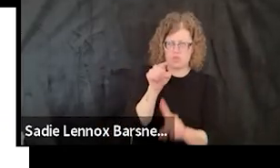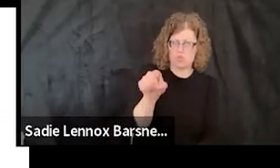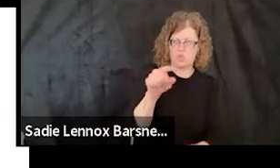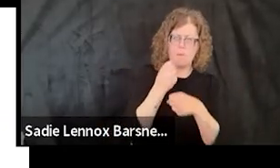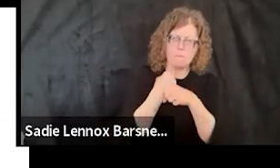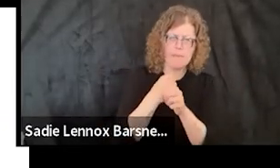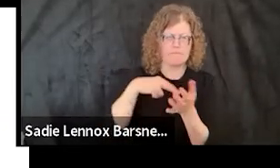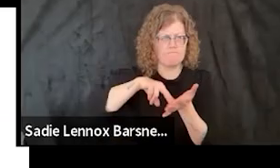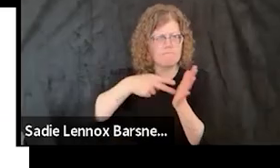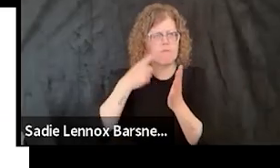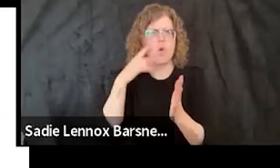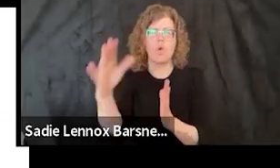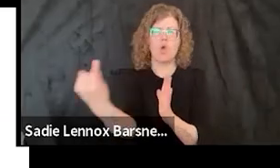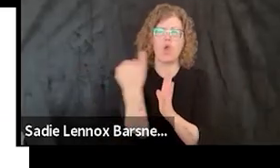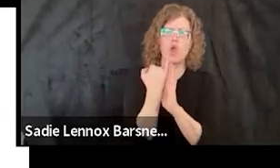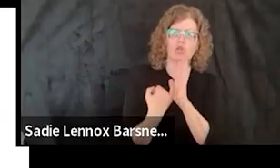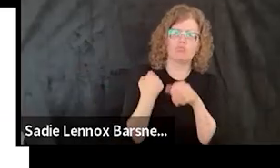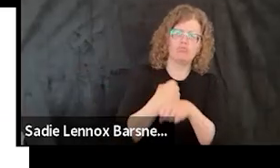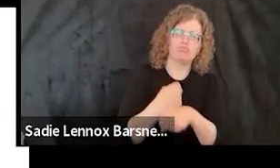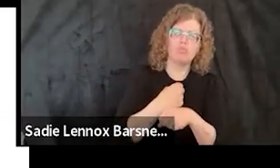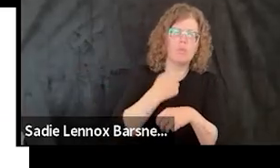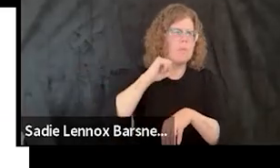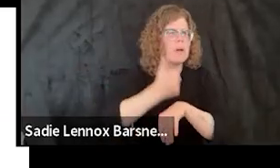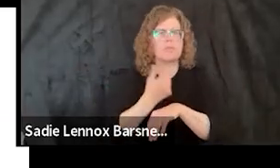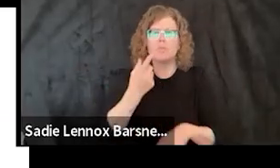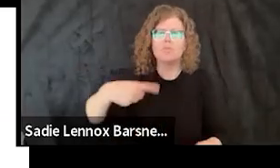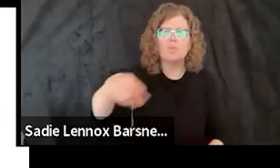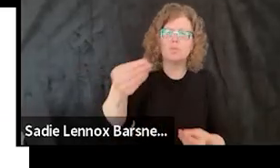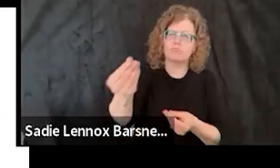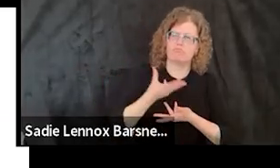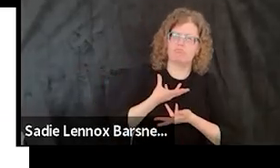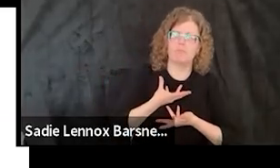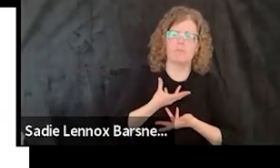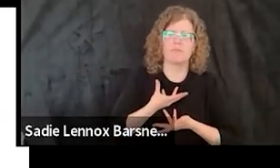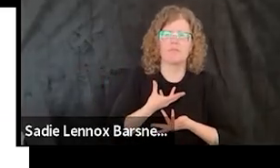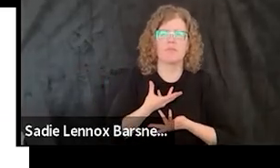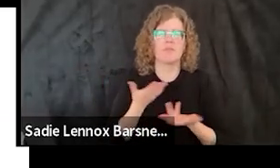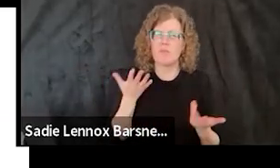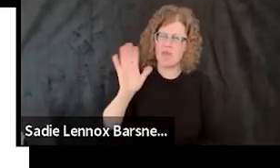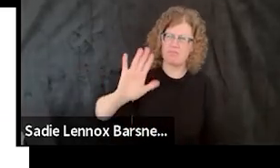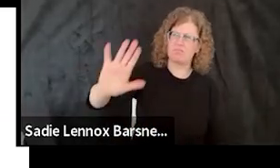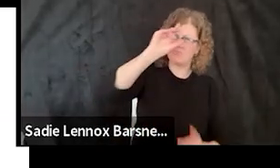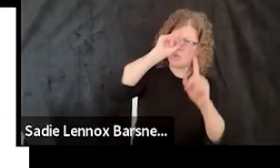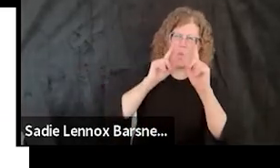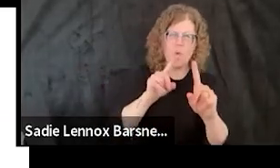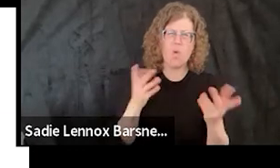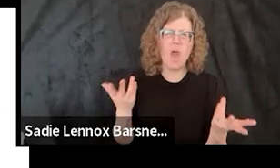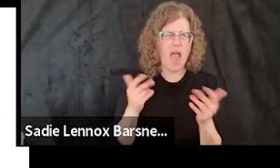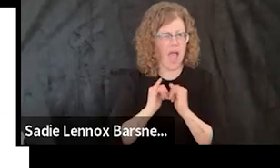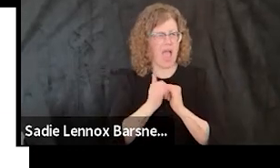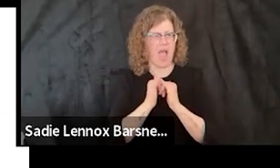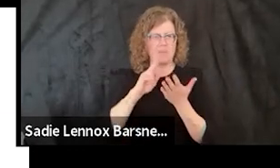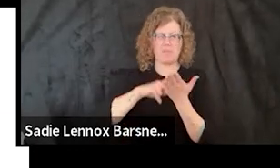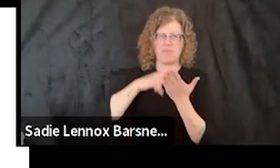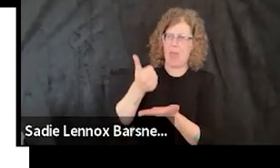tell us about what is important to you and your practice, what your goals are, and how this project will allow you to achieve them.